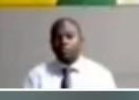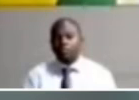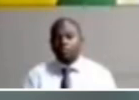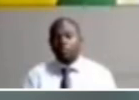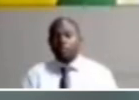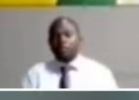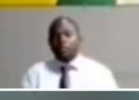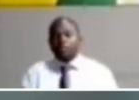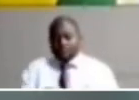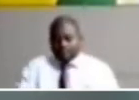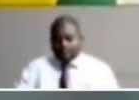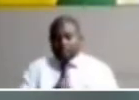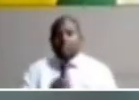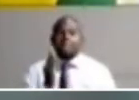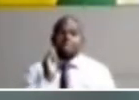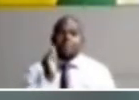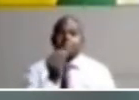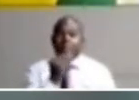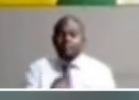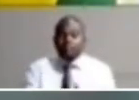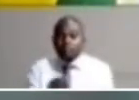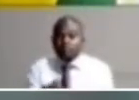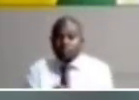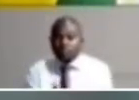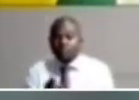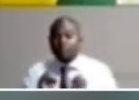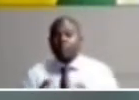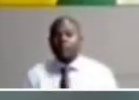Don't touch yourself with unwashed hands.